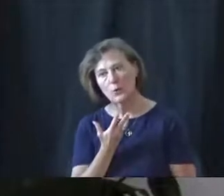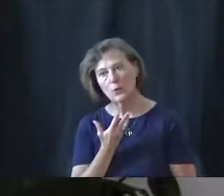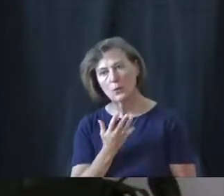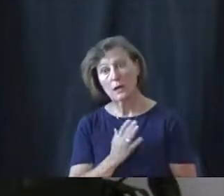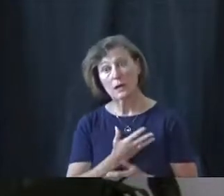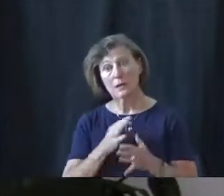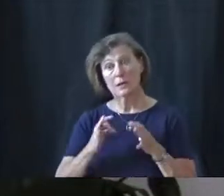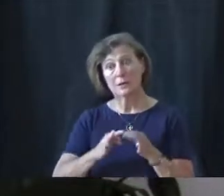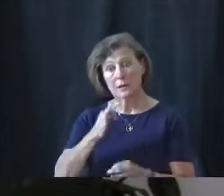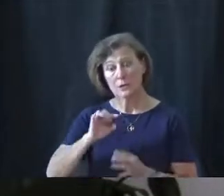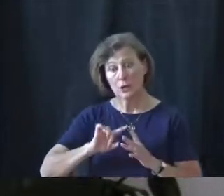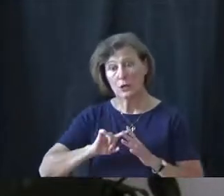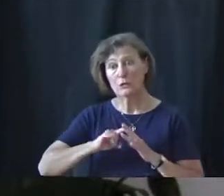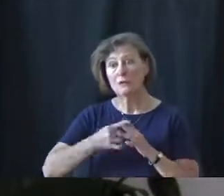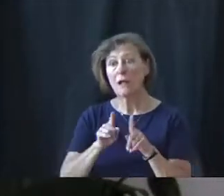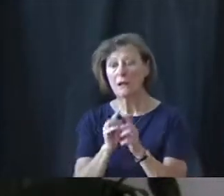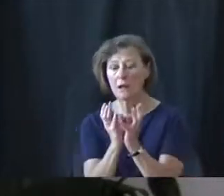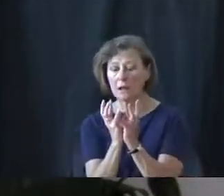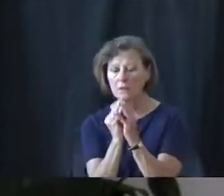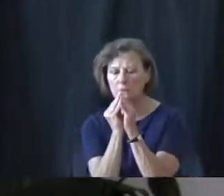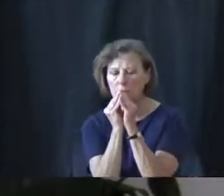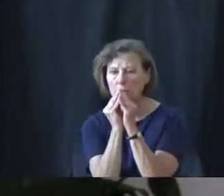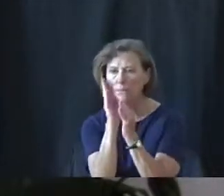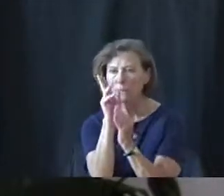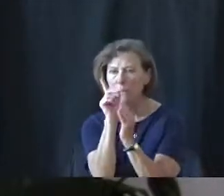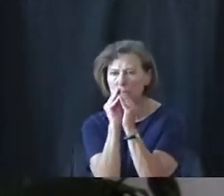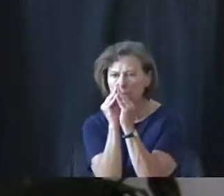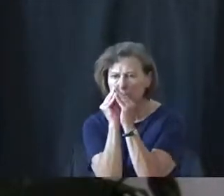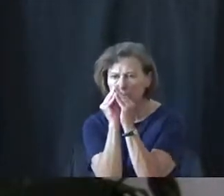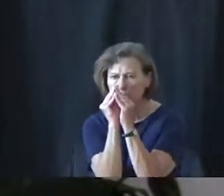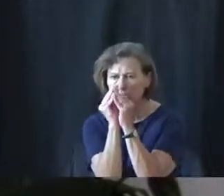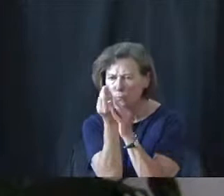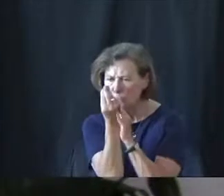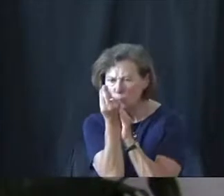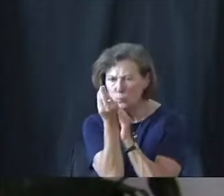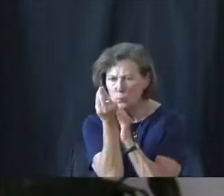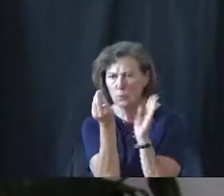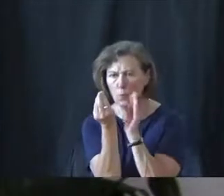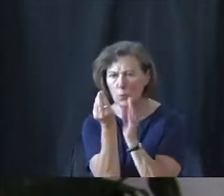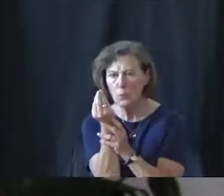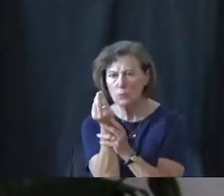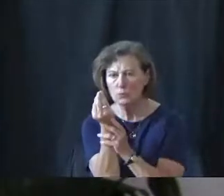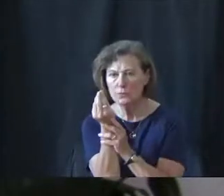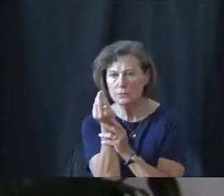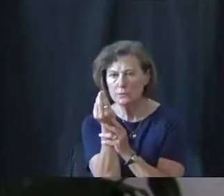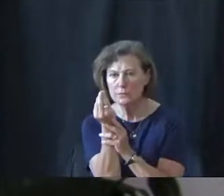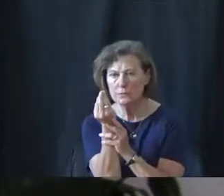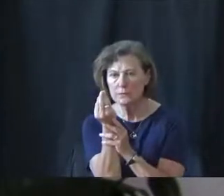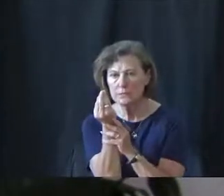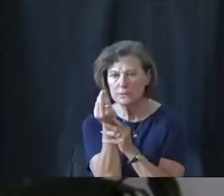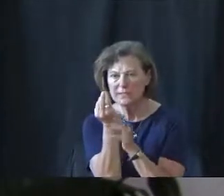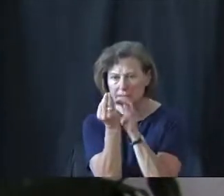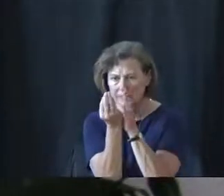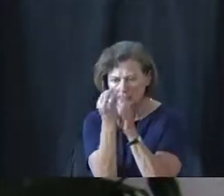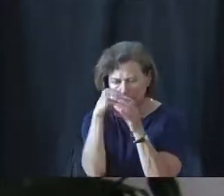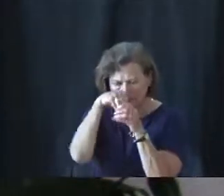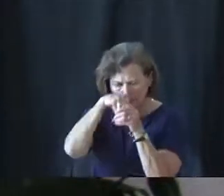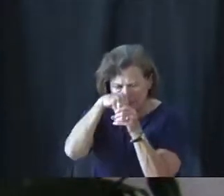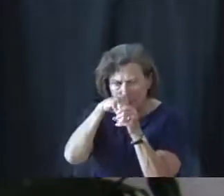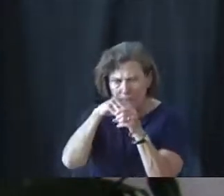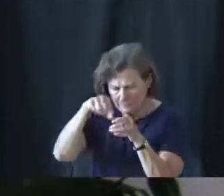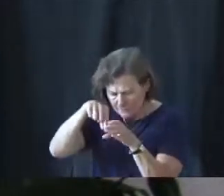spirits start out like a lotus bud, tightly closed and buried in deep in the muddy